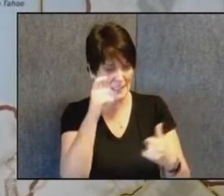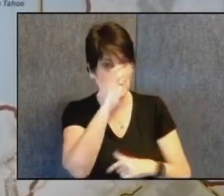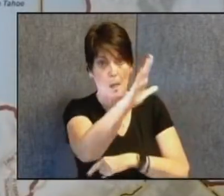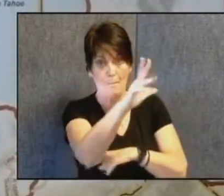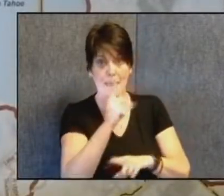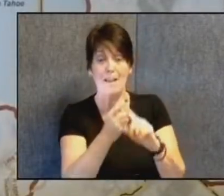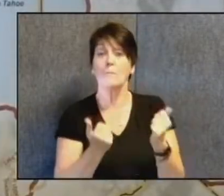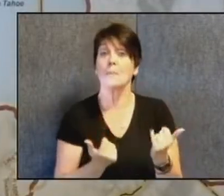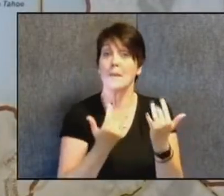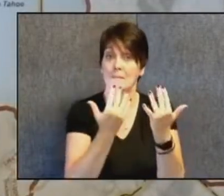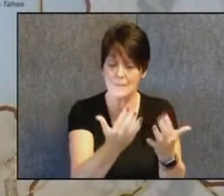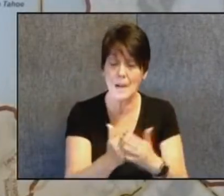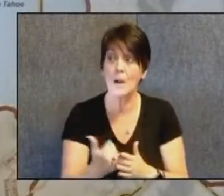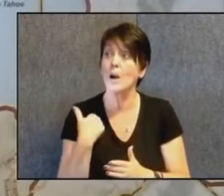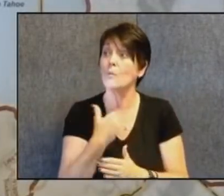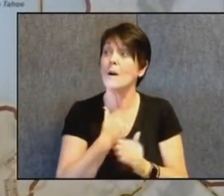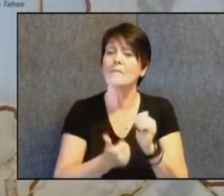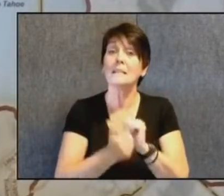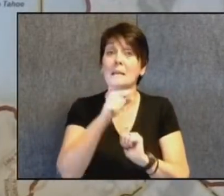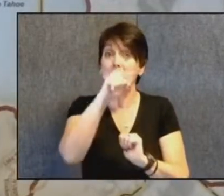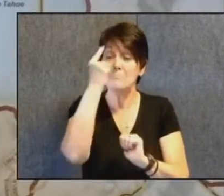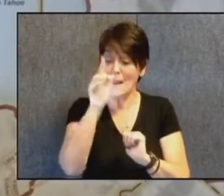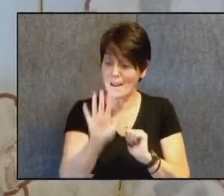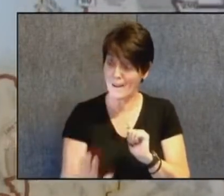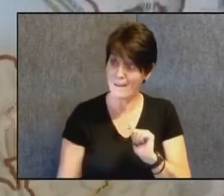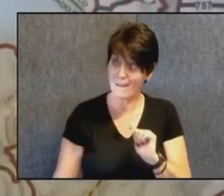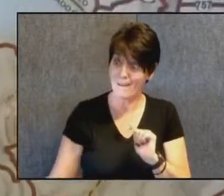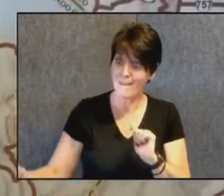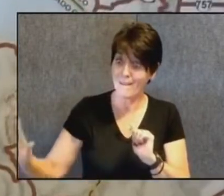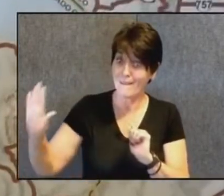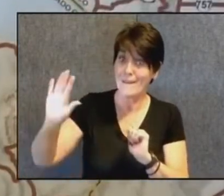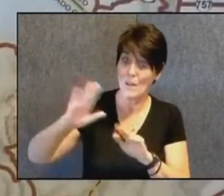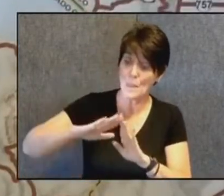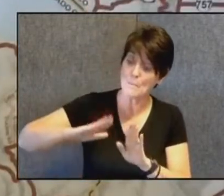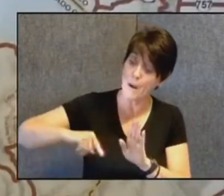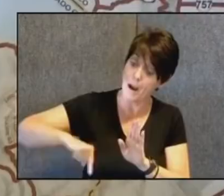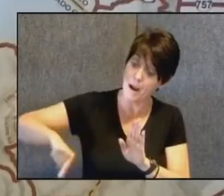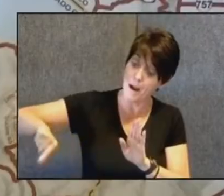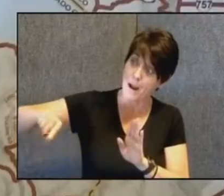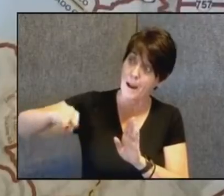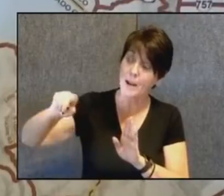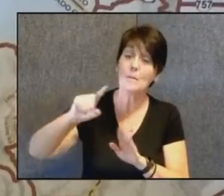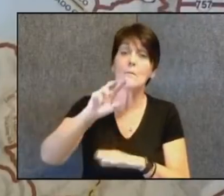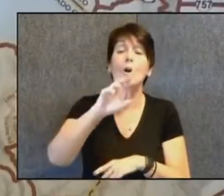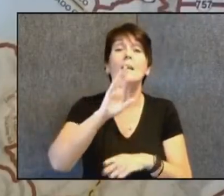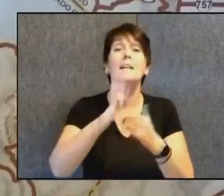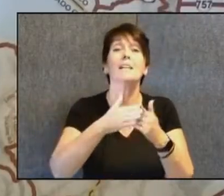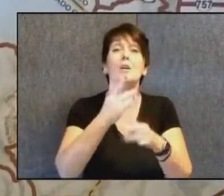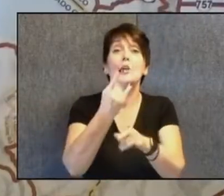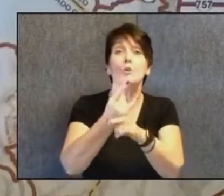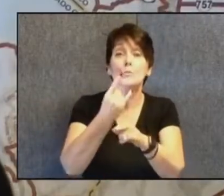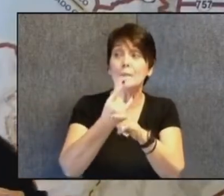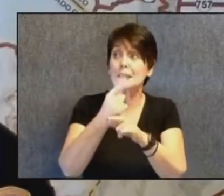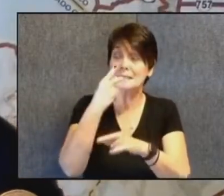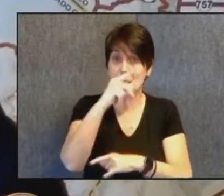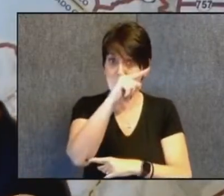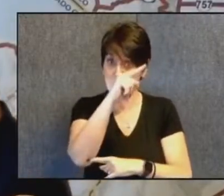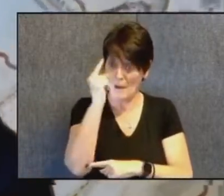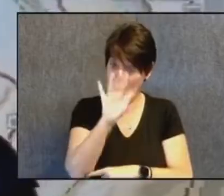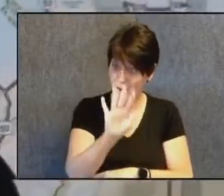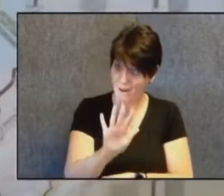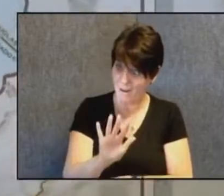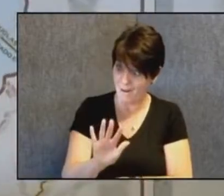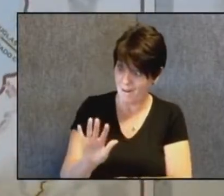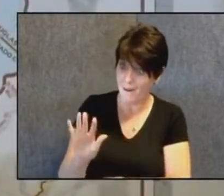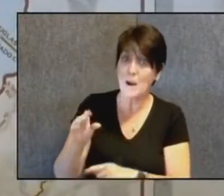from the fire. We added some more black line across the heel of the fire into Division Whiskey. This is good cold black, just as in basically